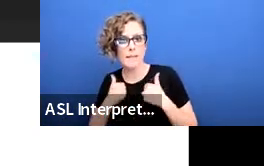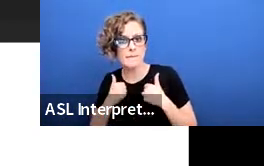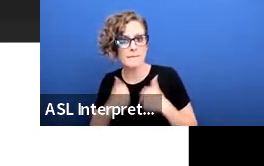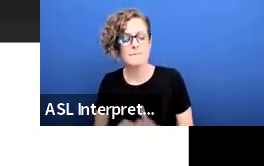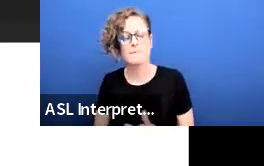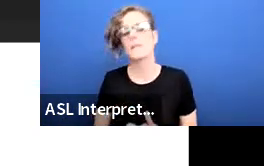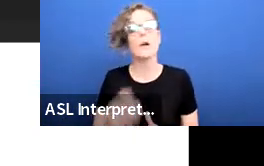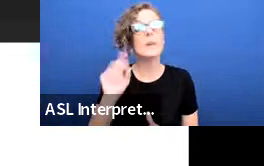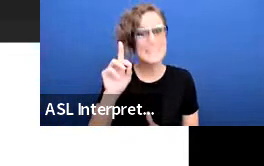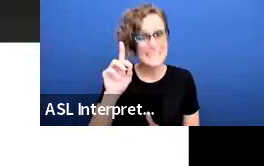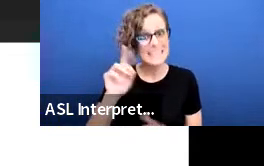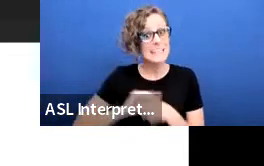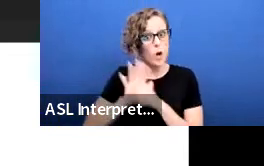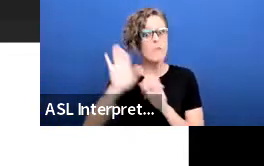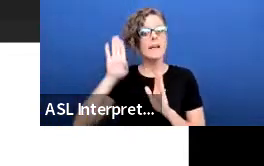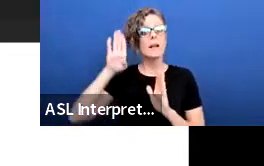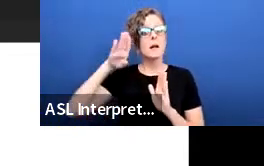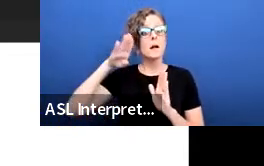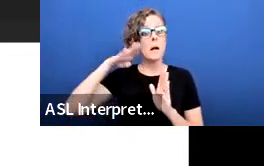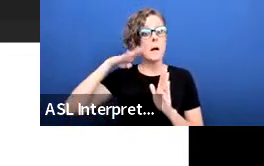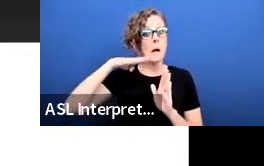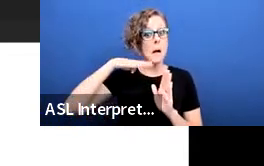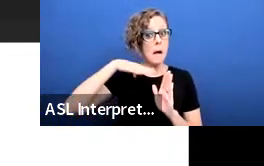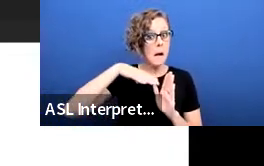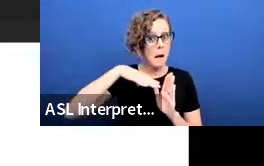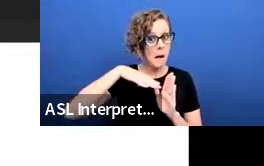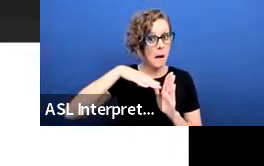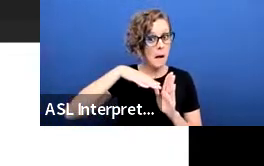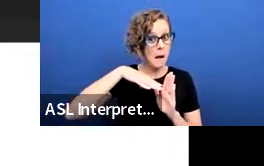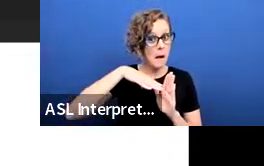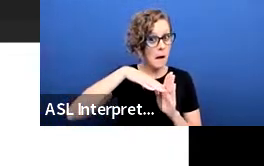calm. The best